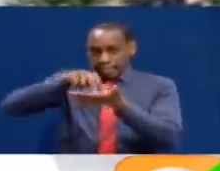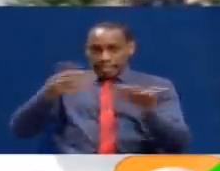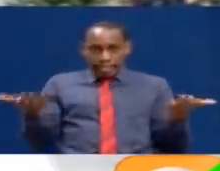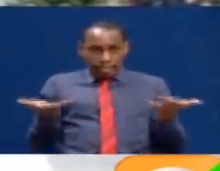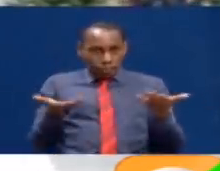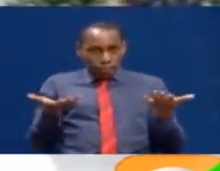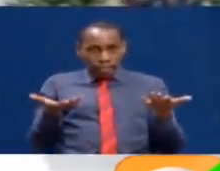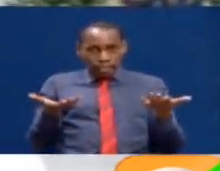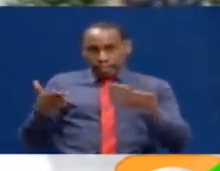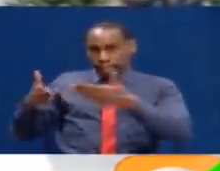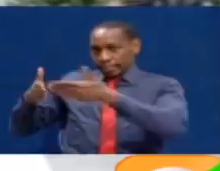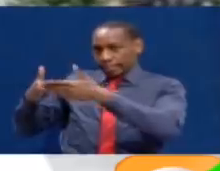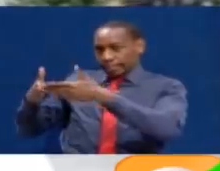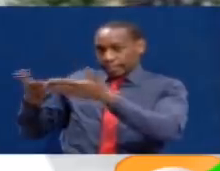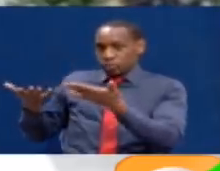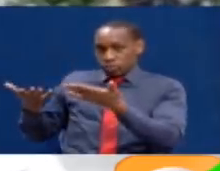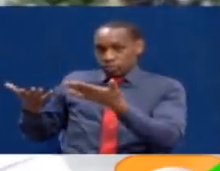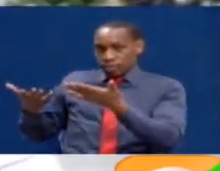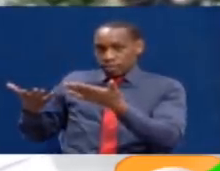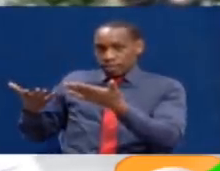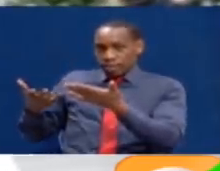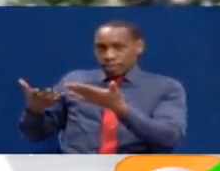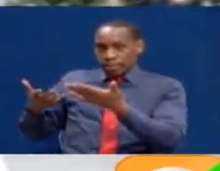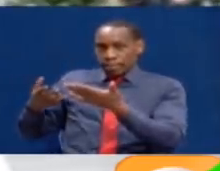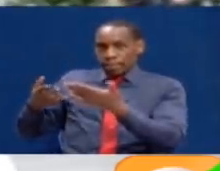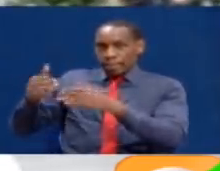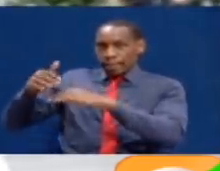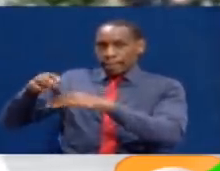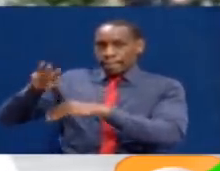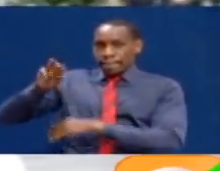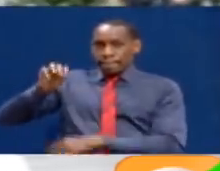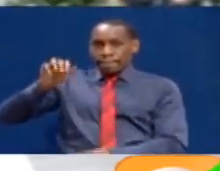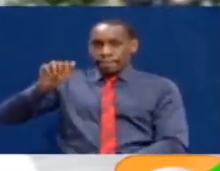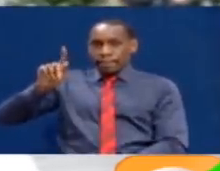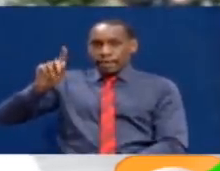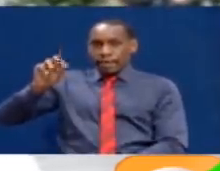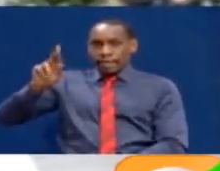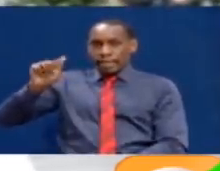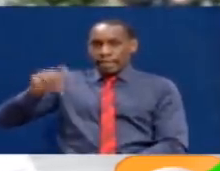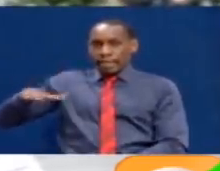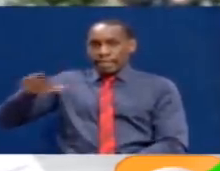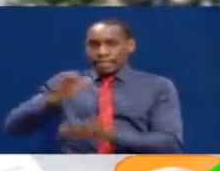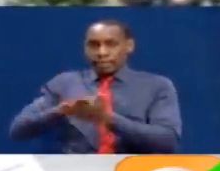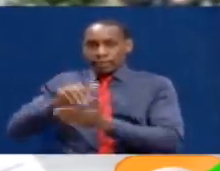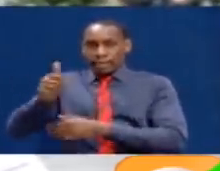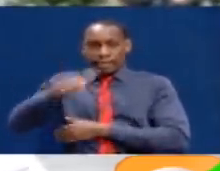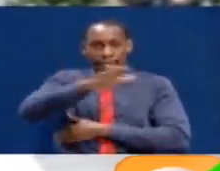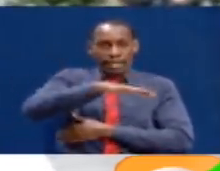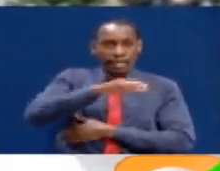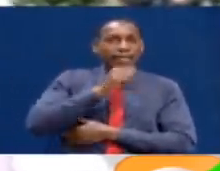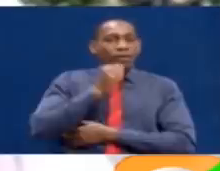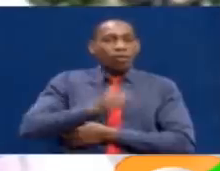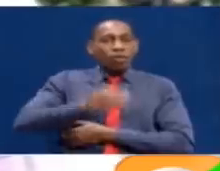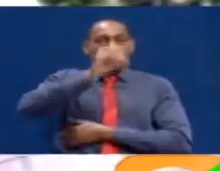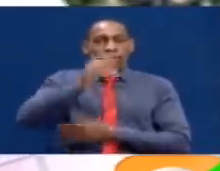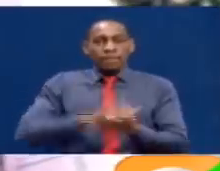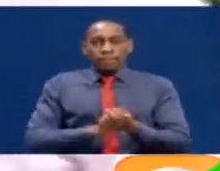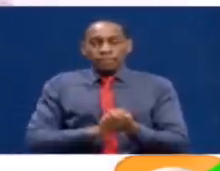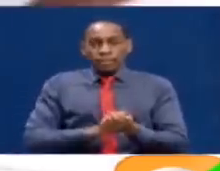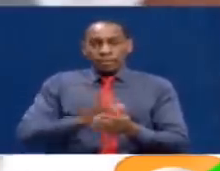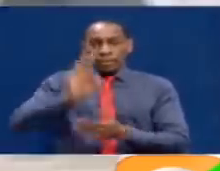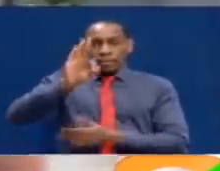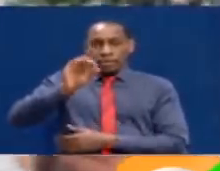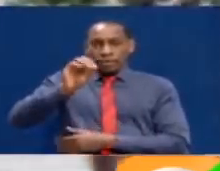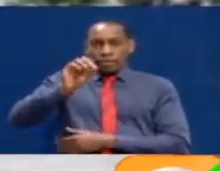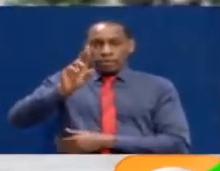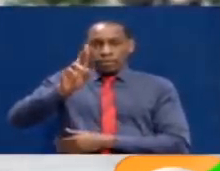is at the junction from Makadara area and the other one that is heading to Old Town, that is at Fort Jesus.